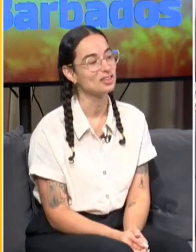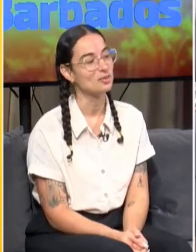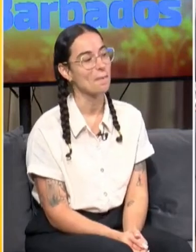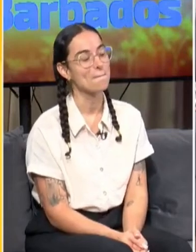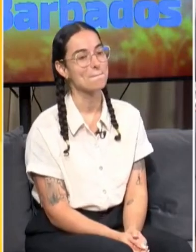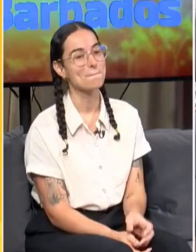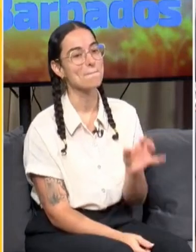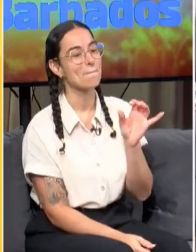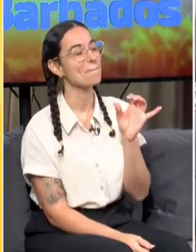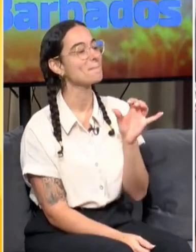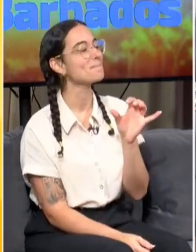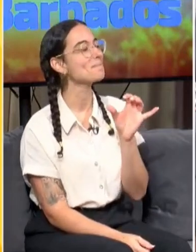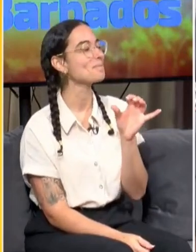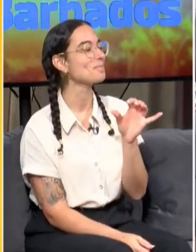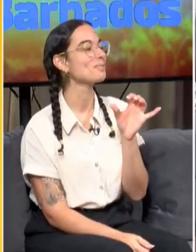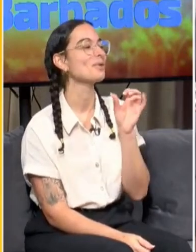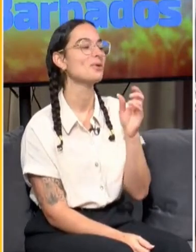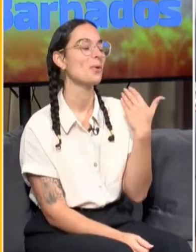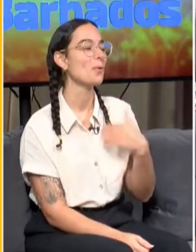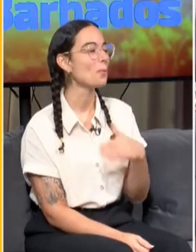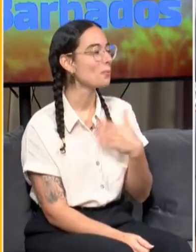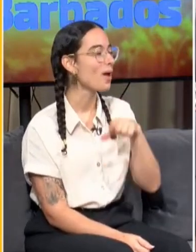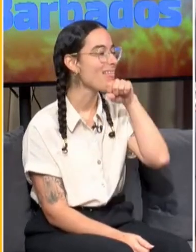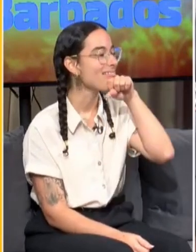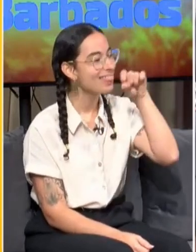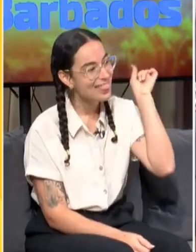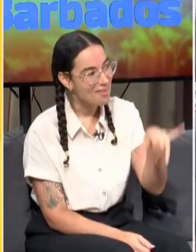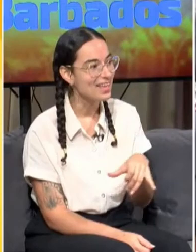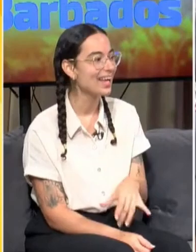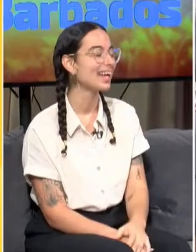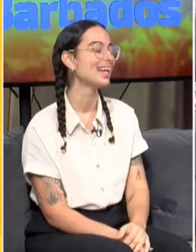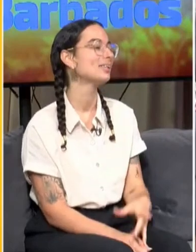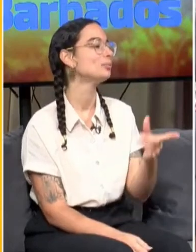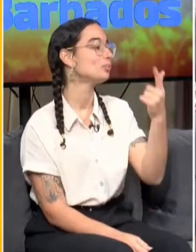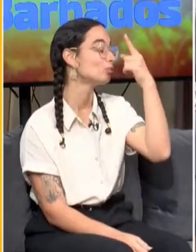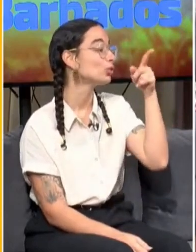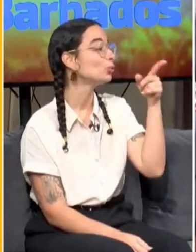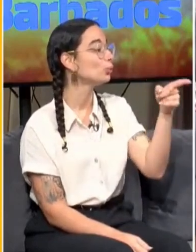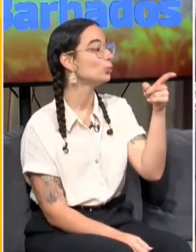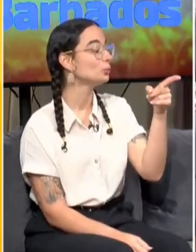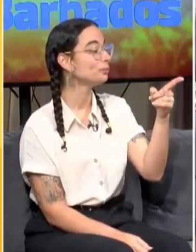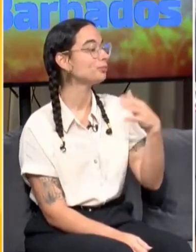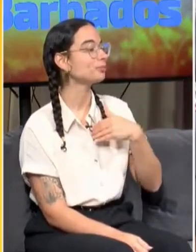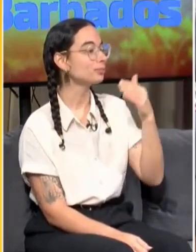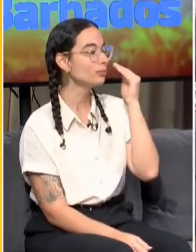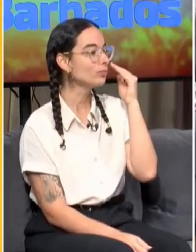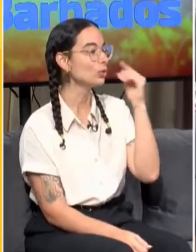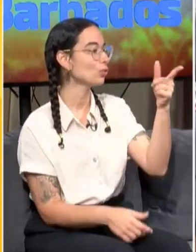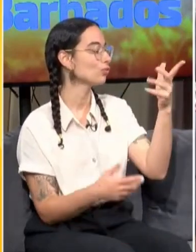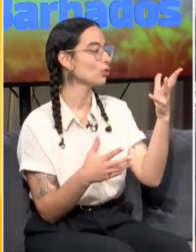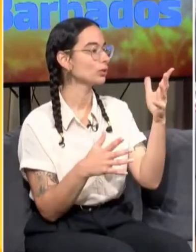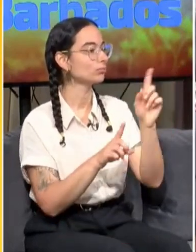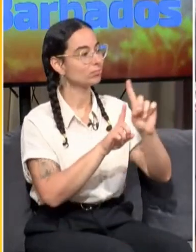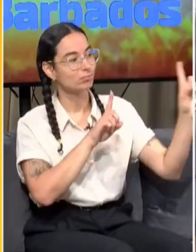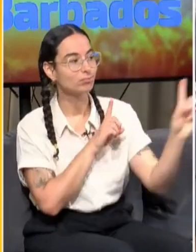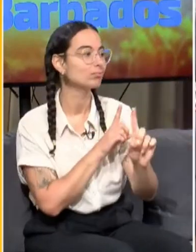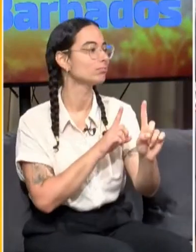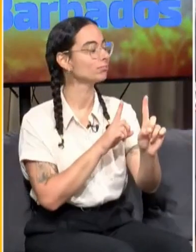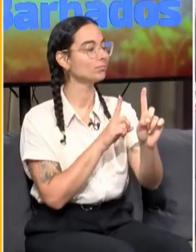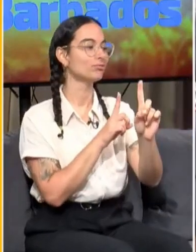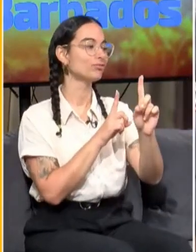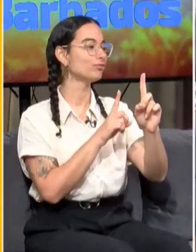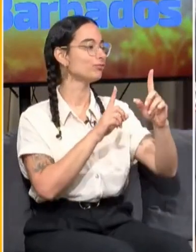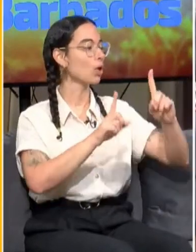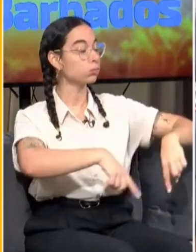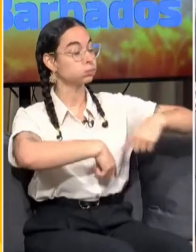it. Okay, I absolutely love that. And for you, I know that you've been at the forefront of the fight for a very long